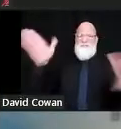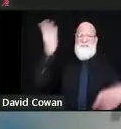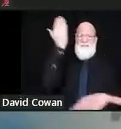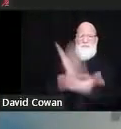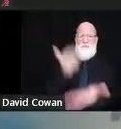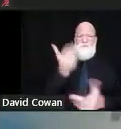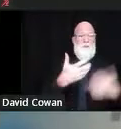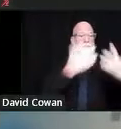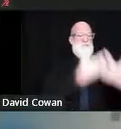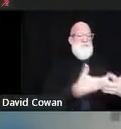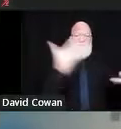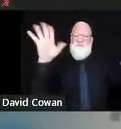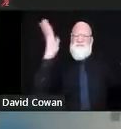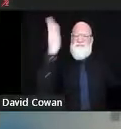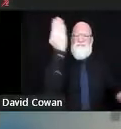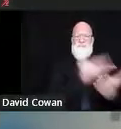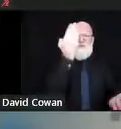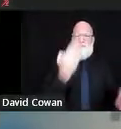next we have am